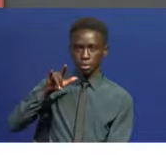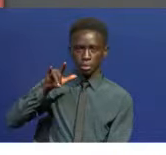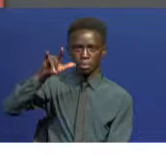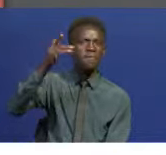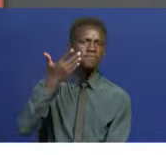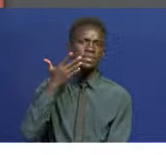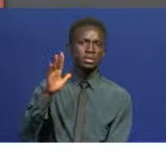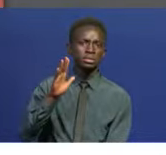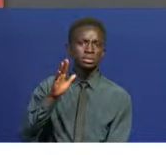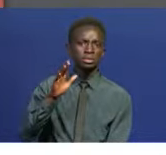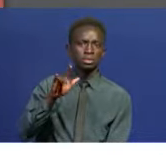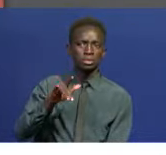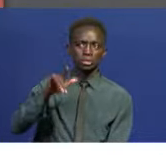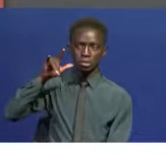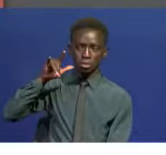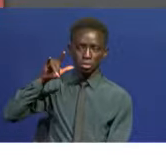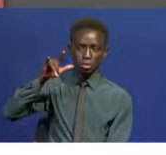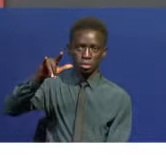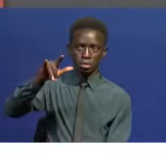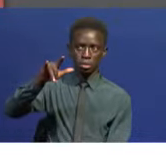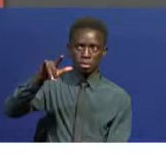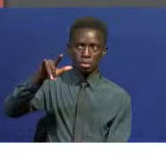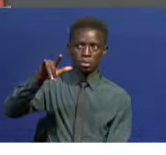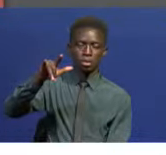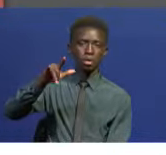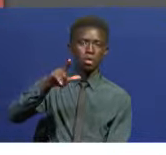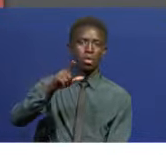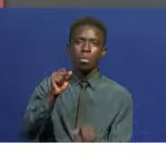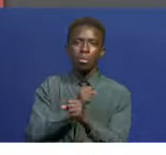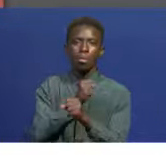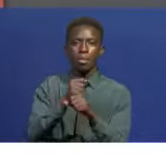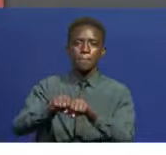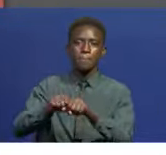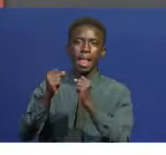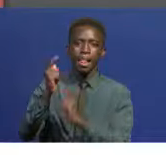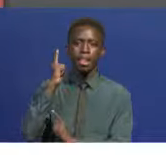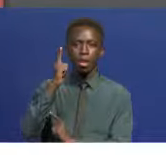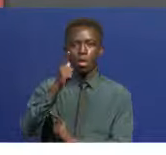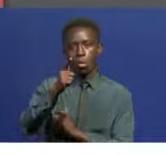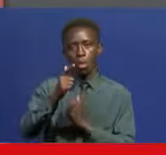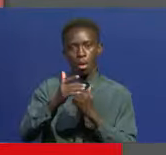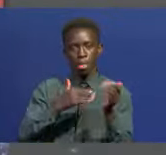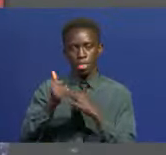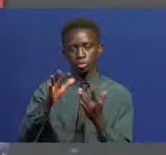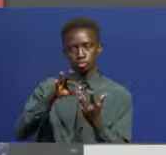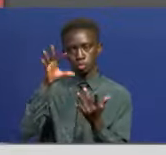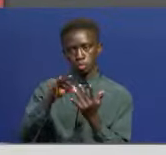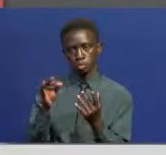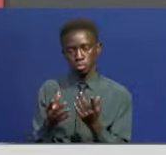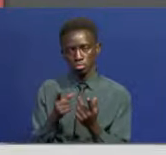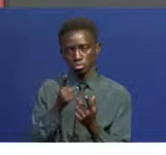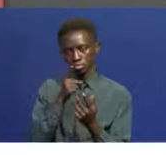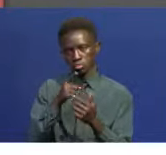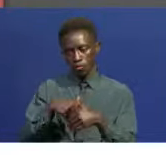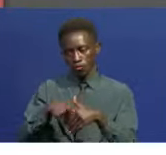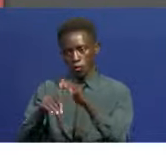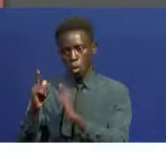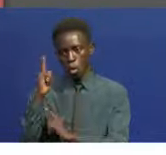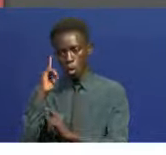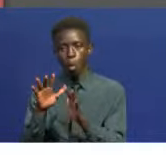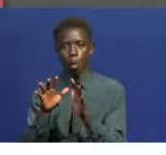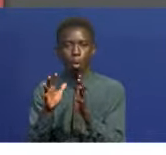law. You either fix yourself, align with that law, or you punch out. That's the issue. And historically, I'm talking